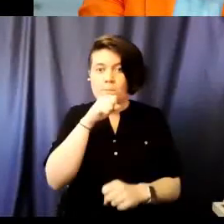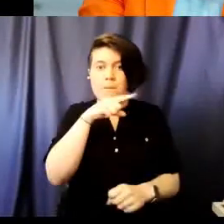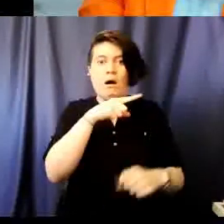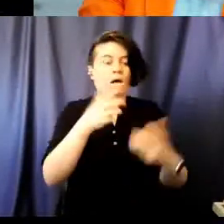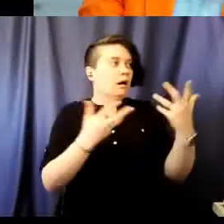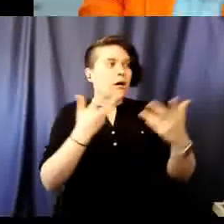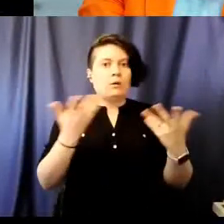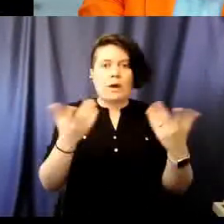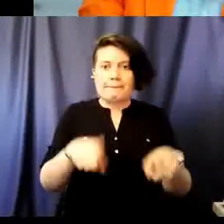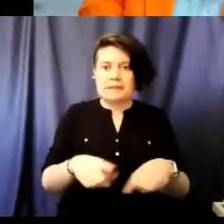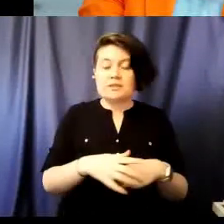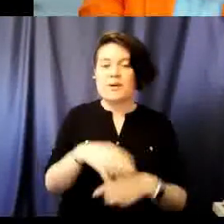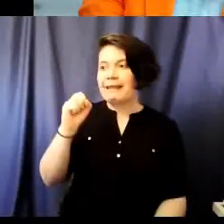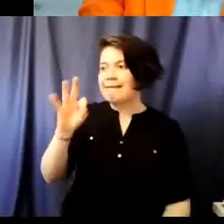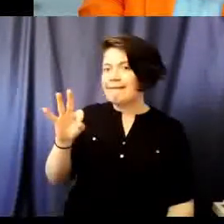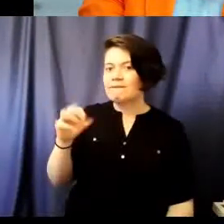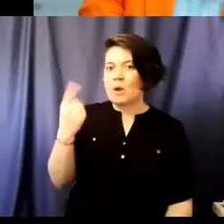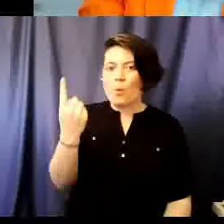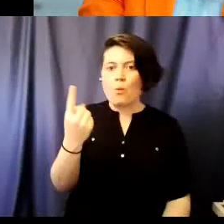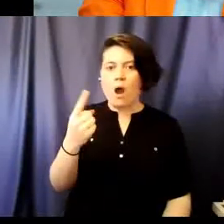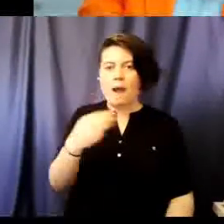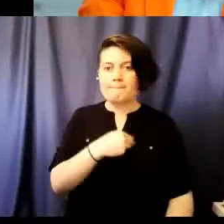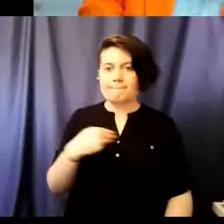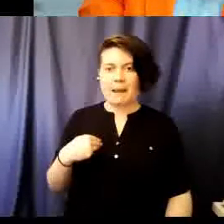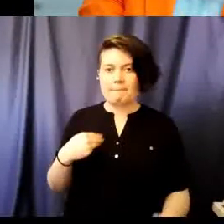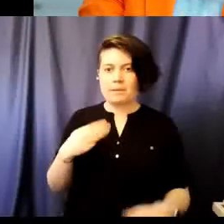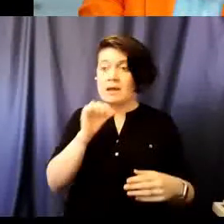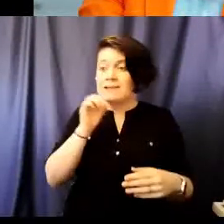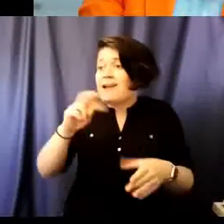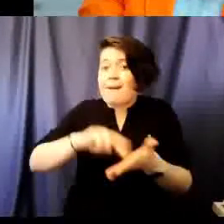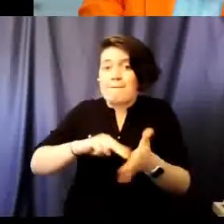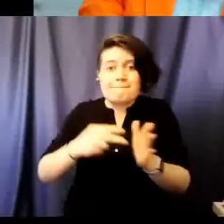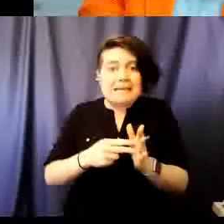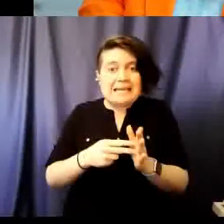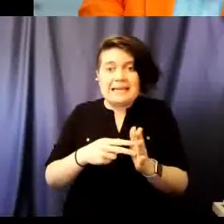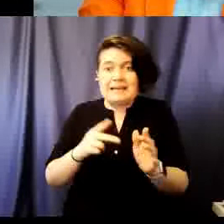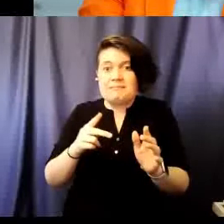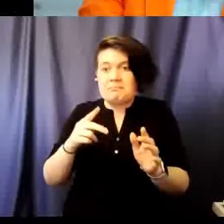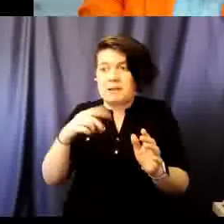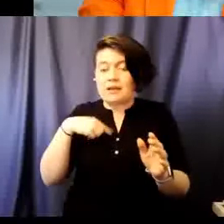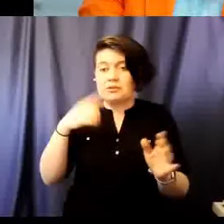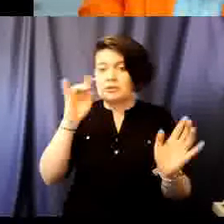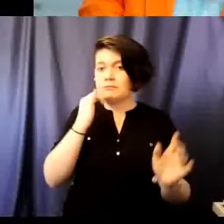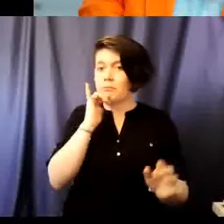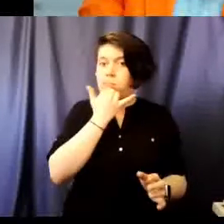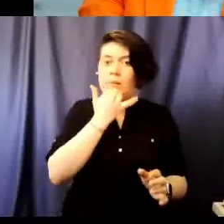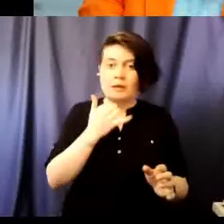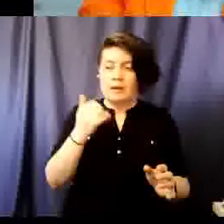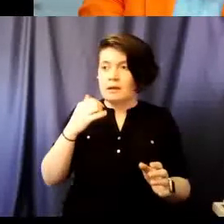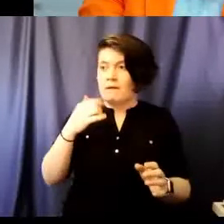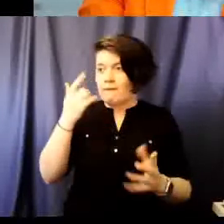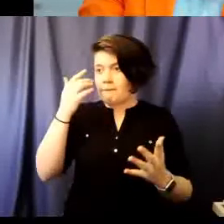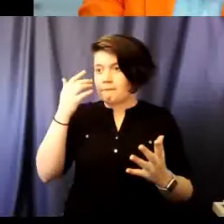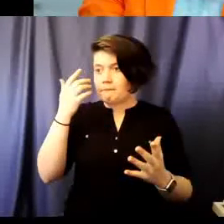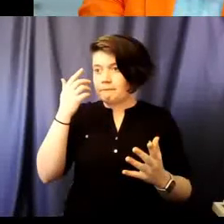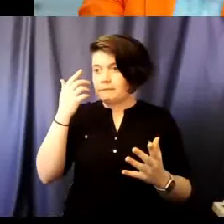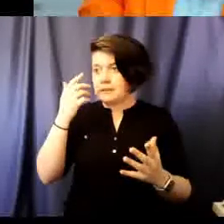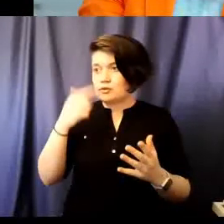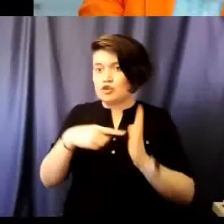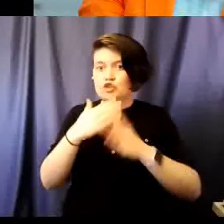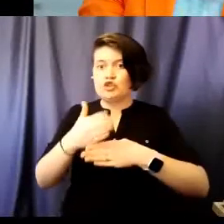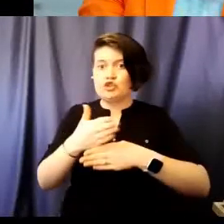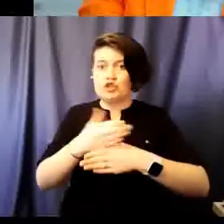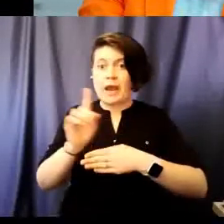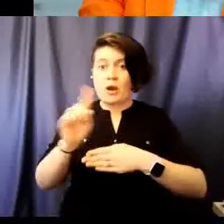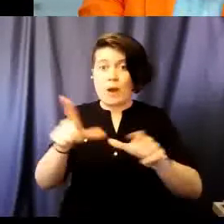one participant unintentionally violates everyone's confidentiality because they were followed or they forgot that their location services